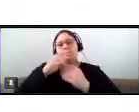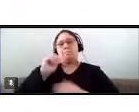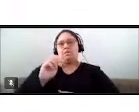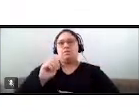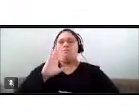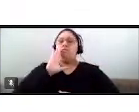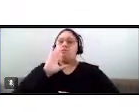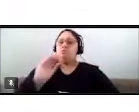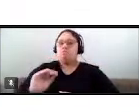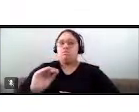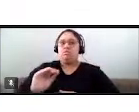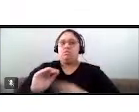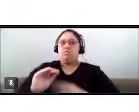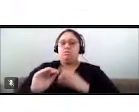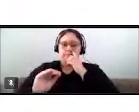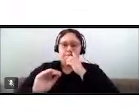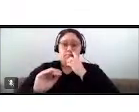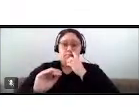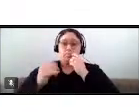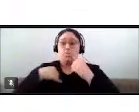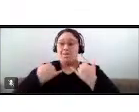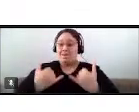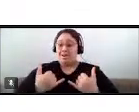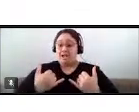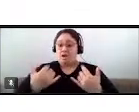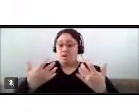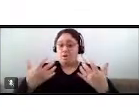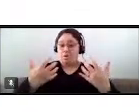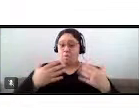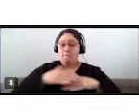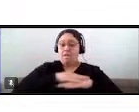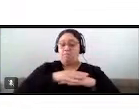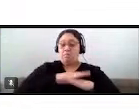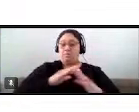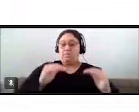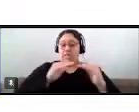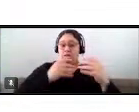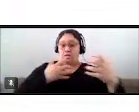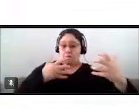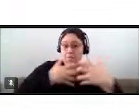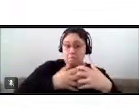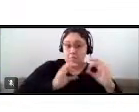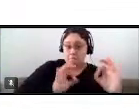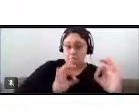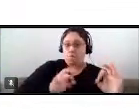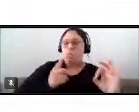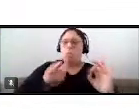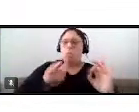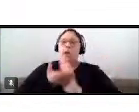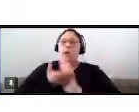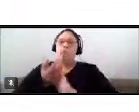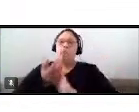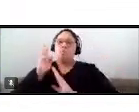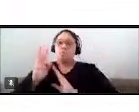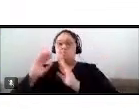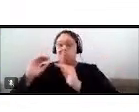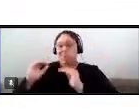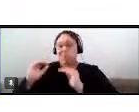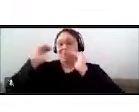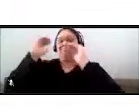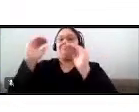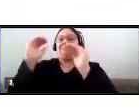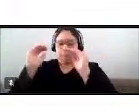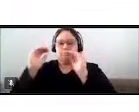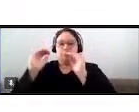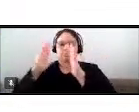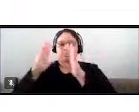had asked. Do we currently meet those minimum standards, and will the upgrade then enhance